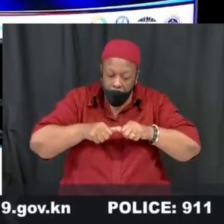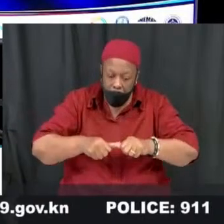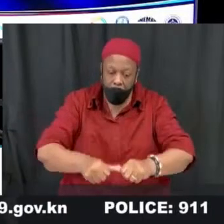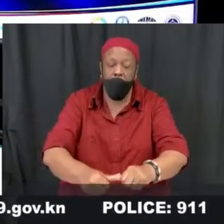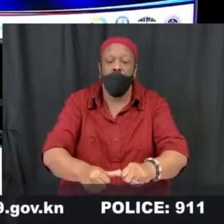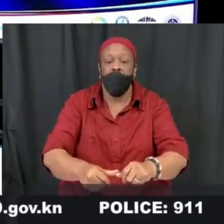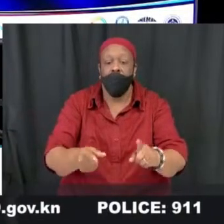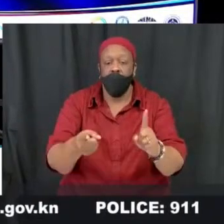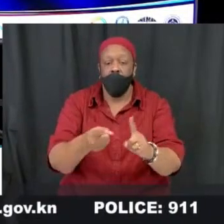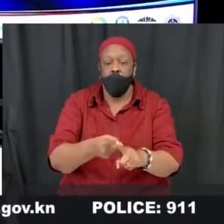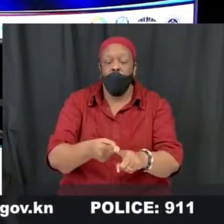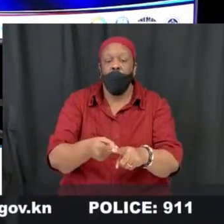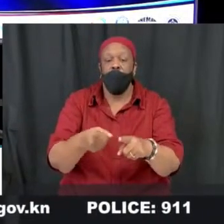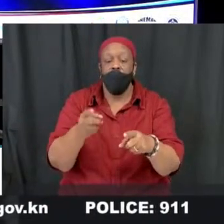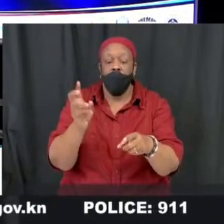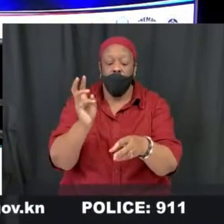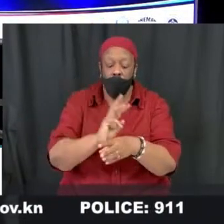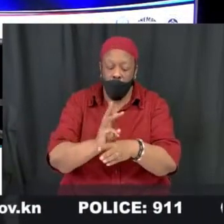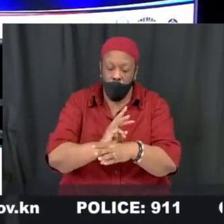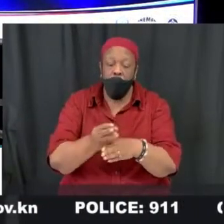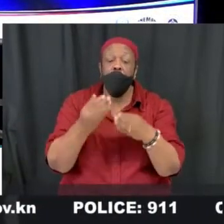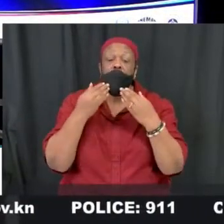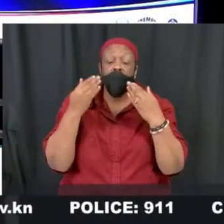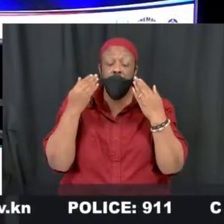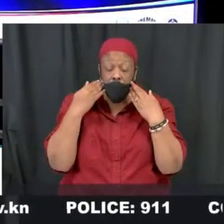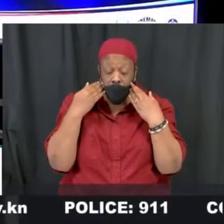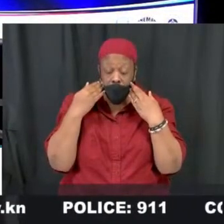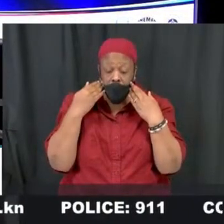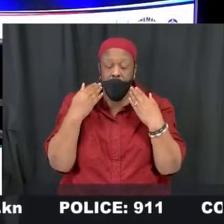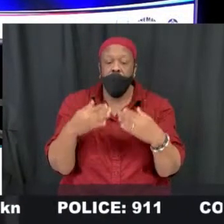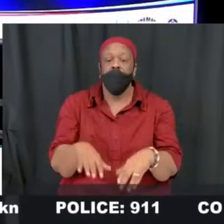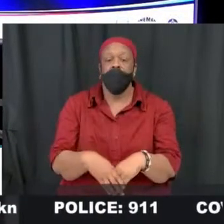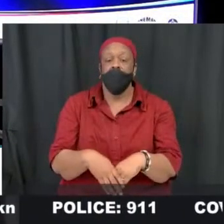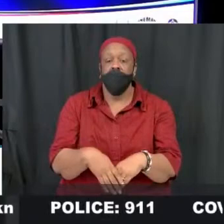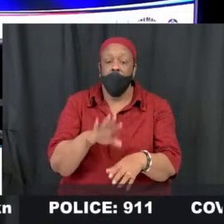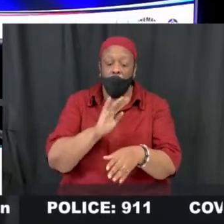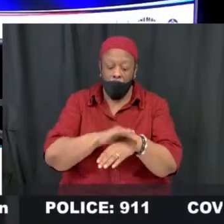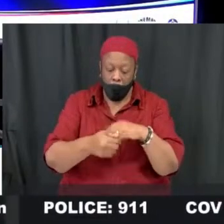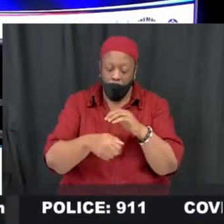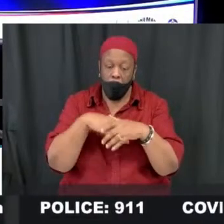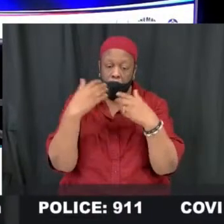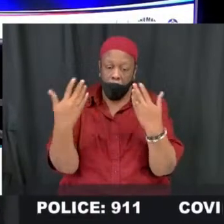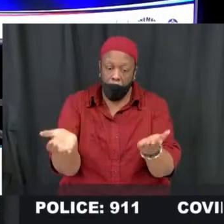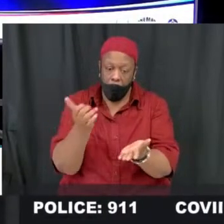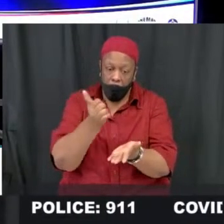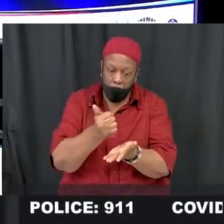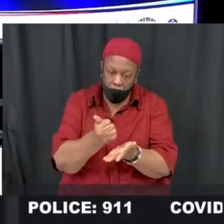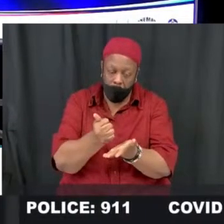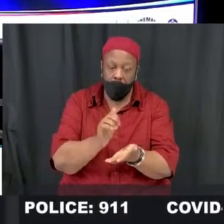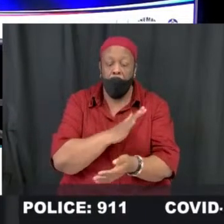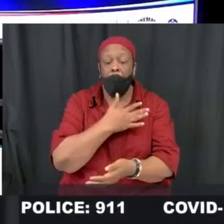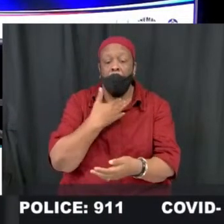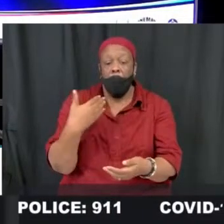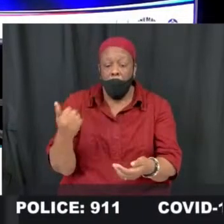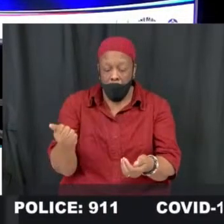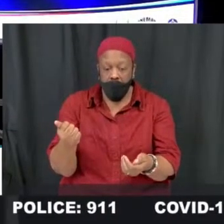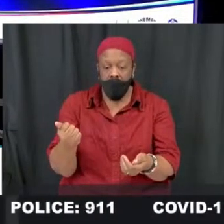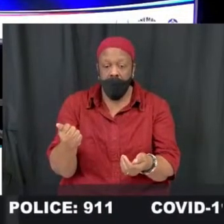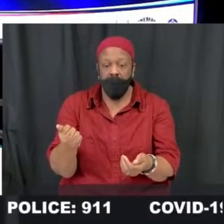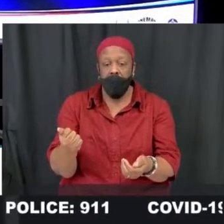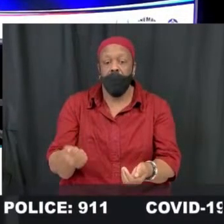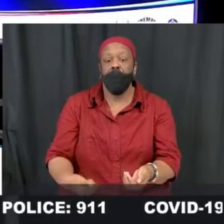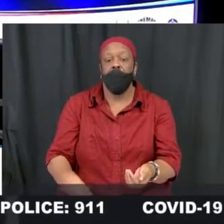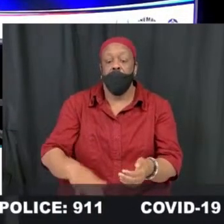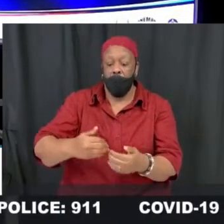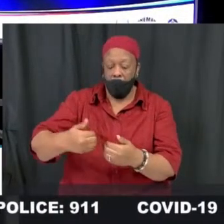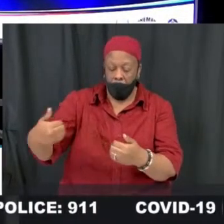of you over the last year. So thank you once again. And again, we will